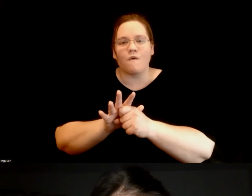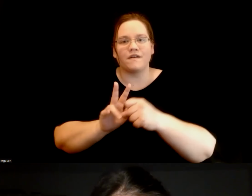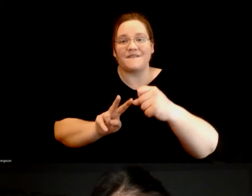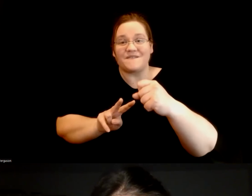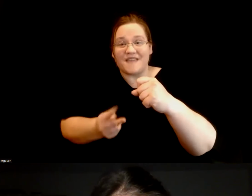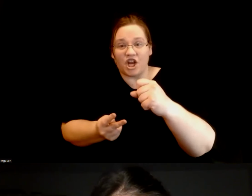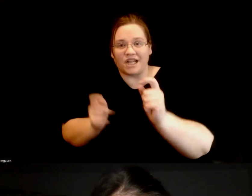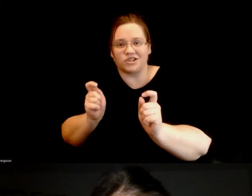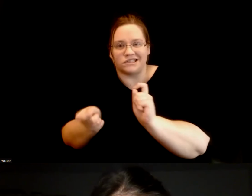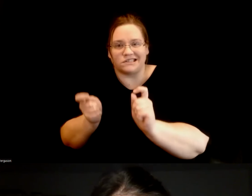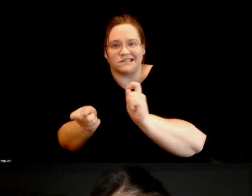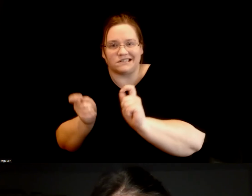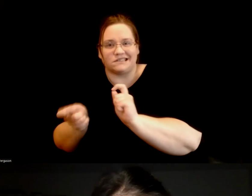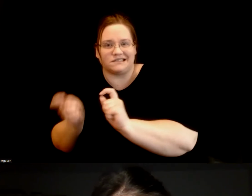think